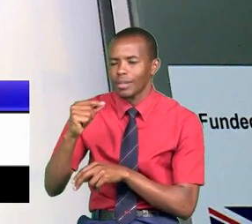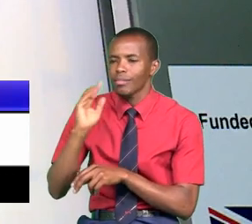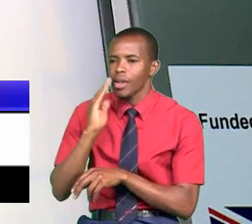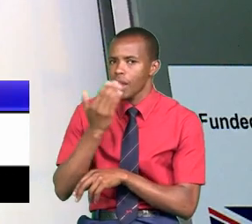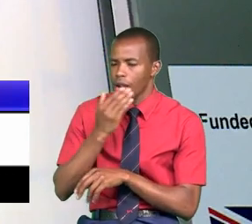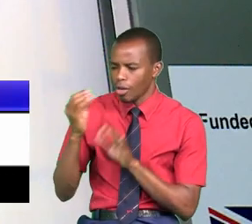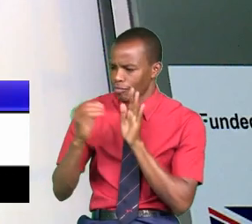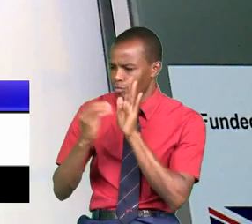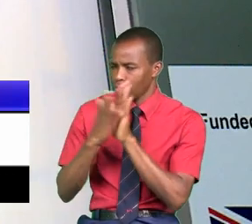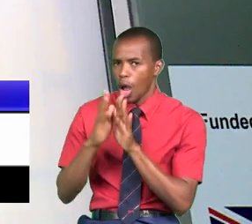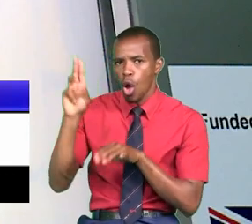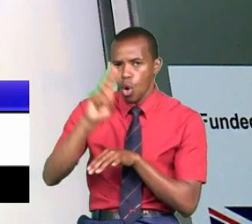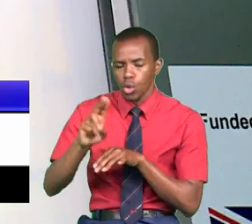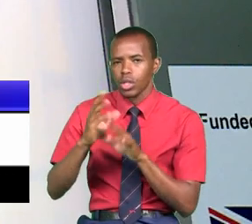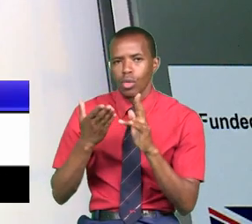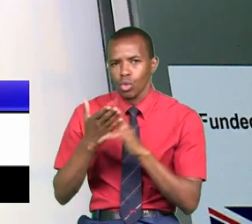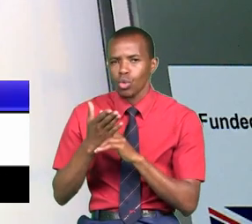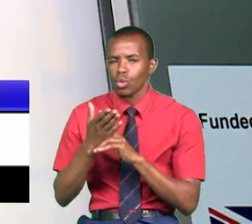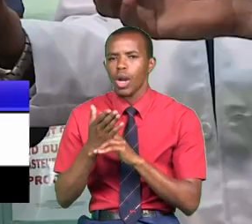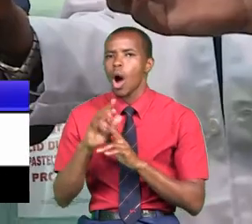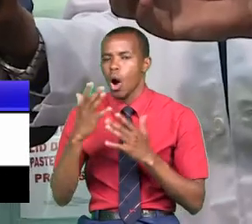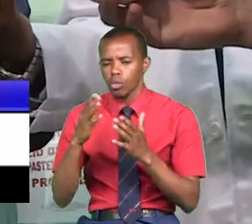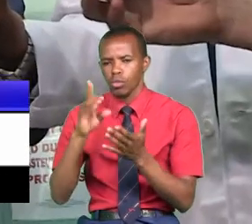and used only through prescription.